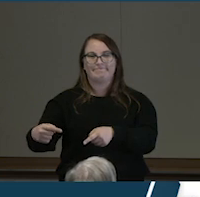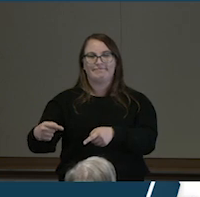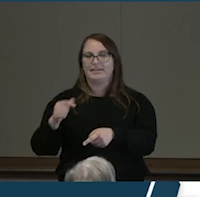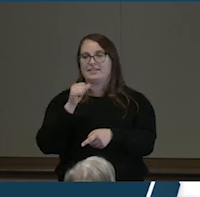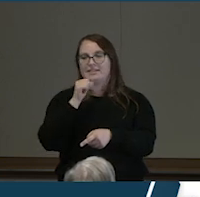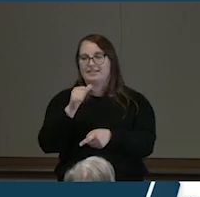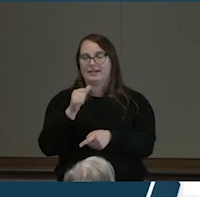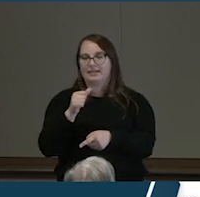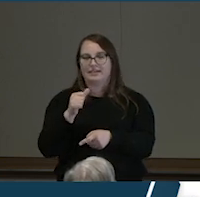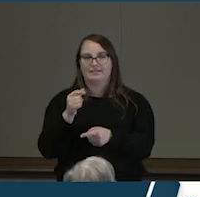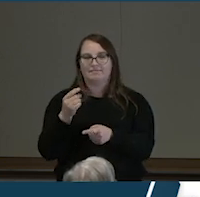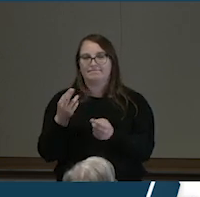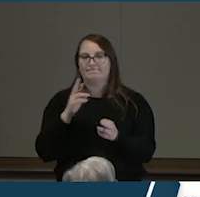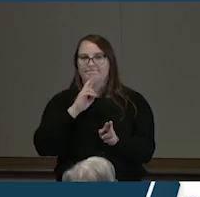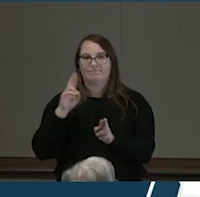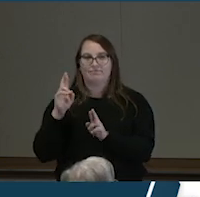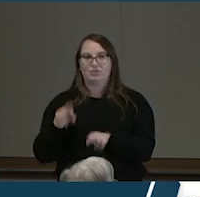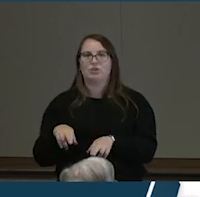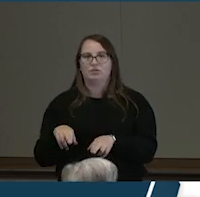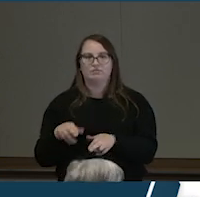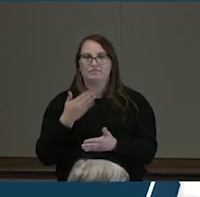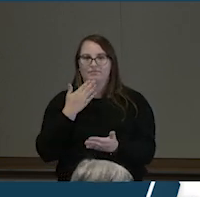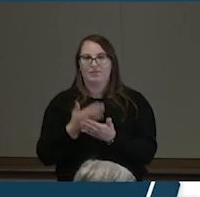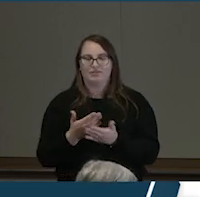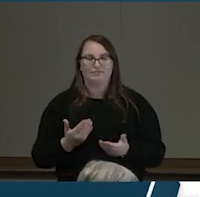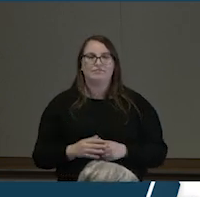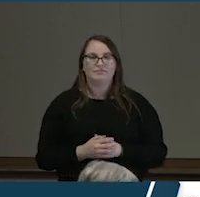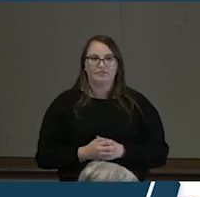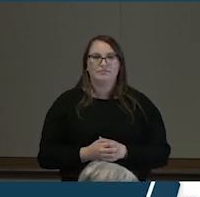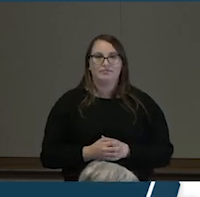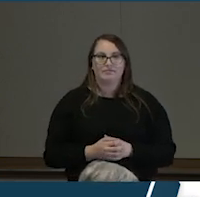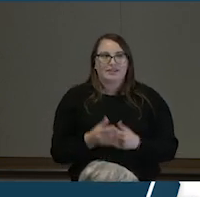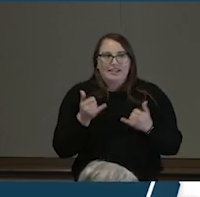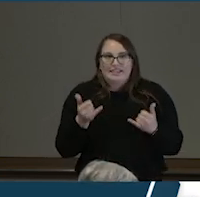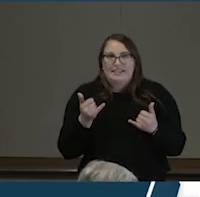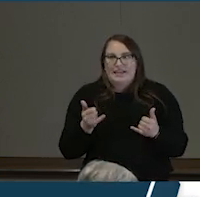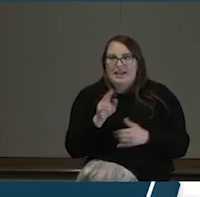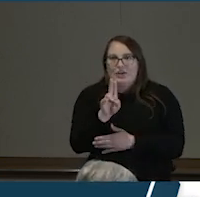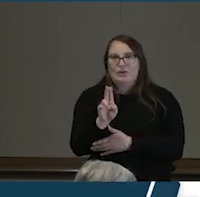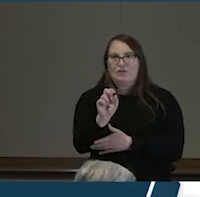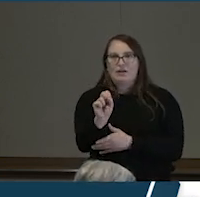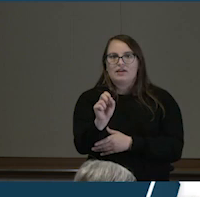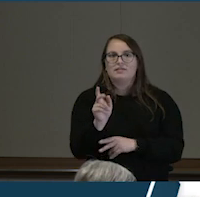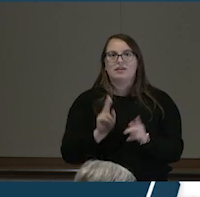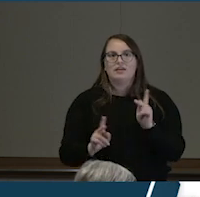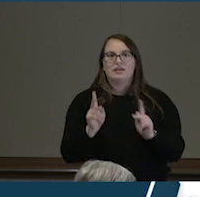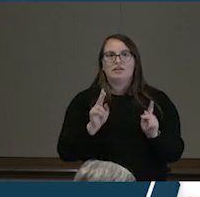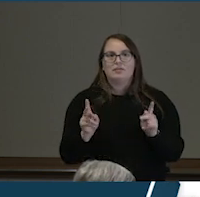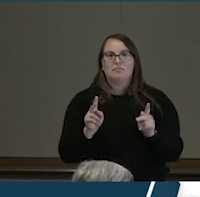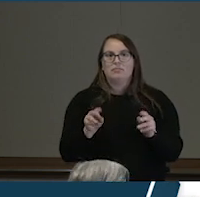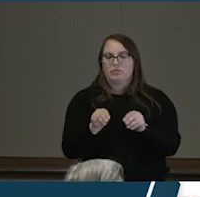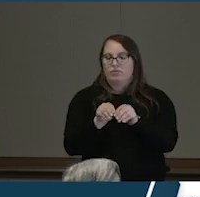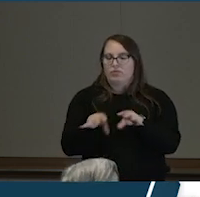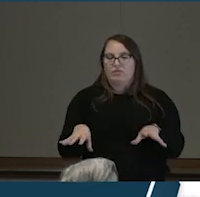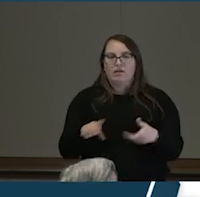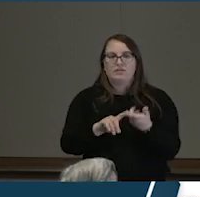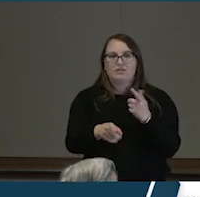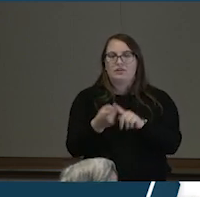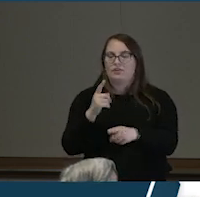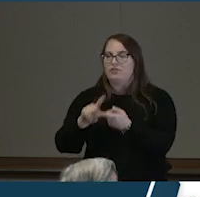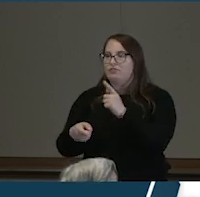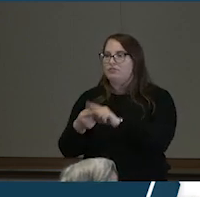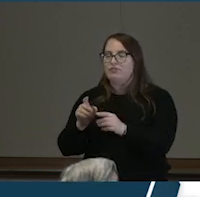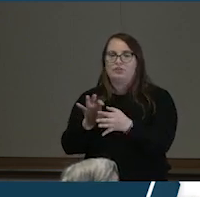and because that's where we are today in the United States. Look at all the people that lost friendships during COVID and all the craziness